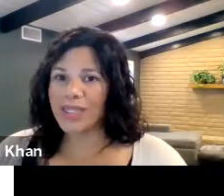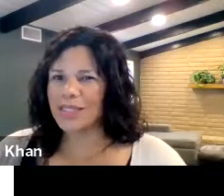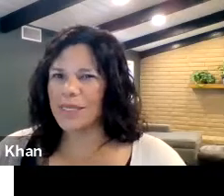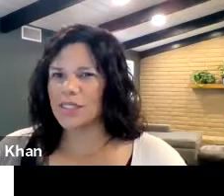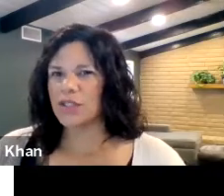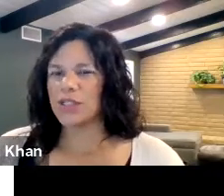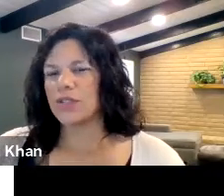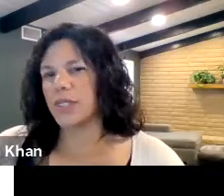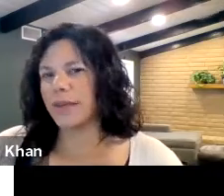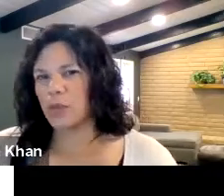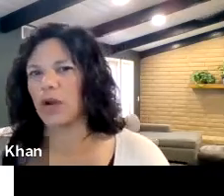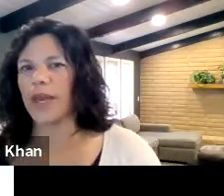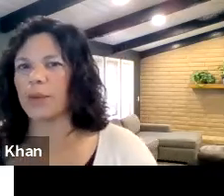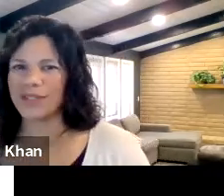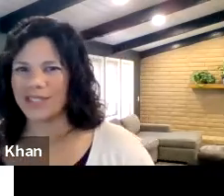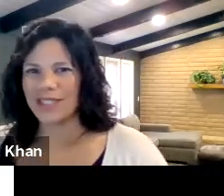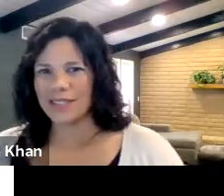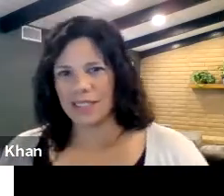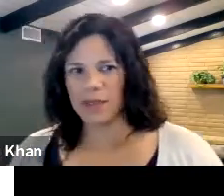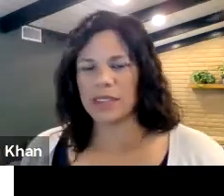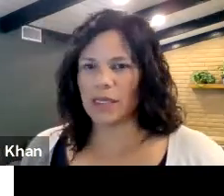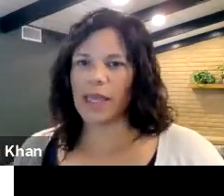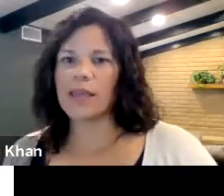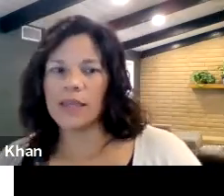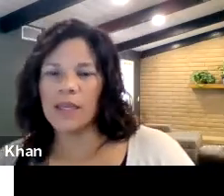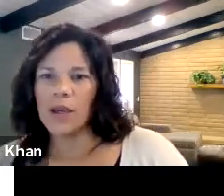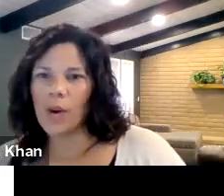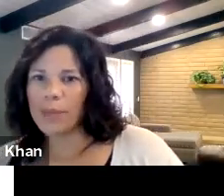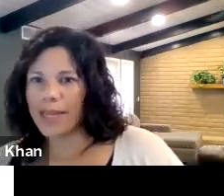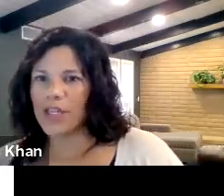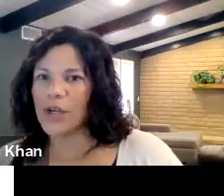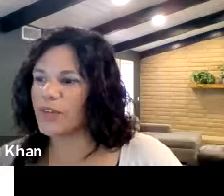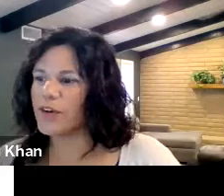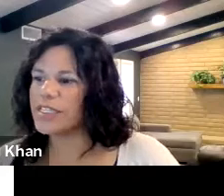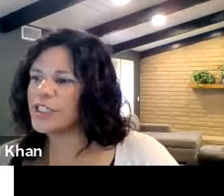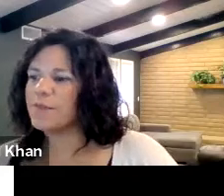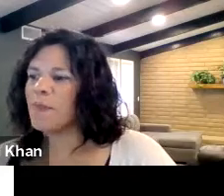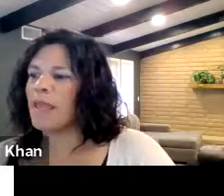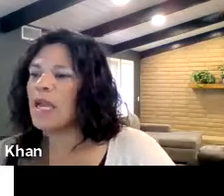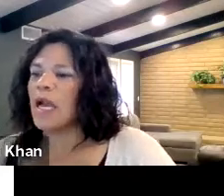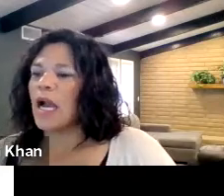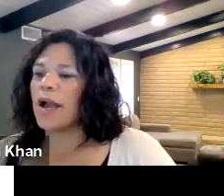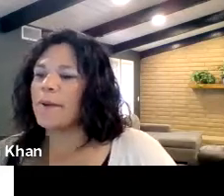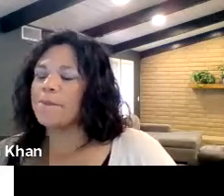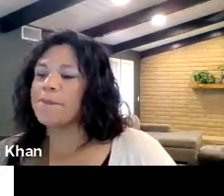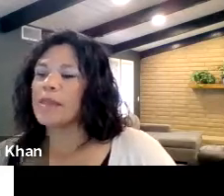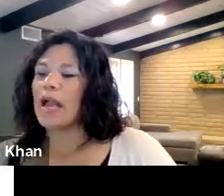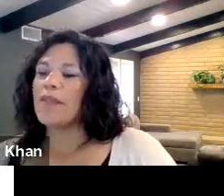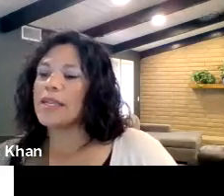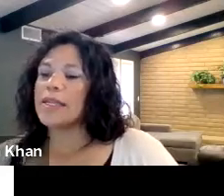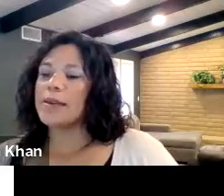and between semesters. So sometimes we call that persistence. It depends on like what plan you're referring to.